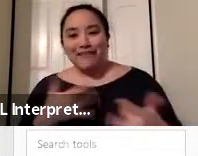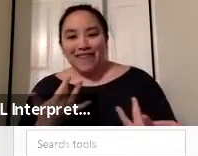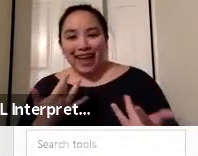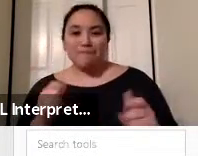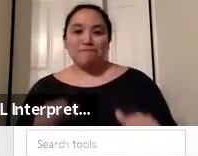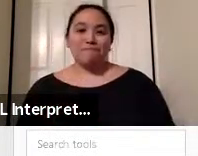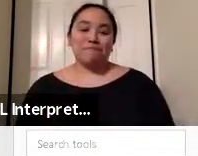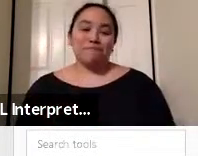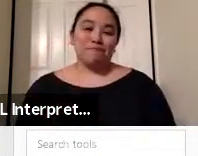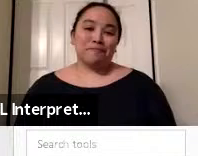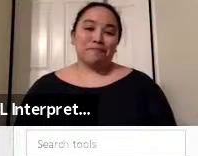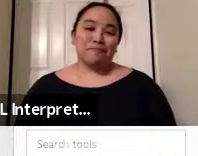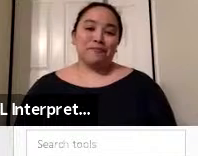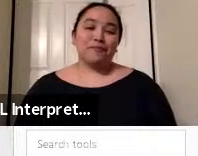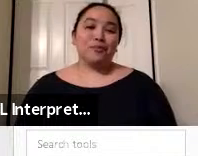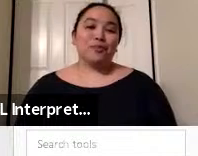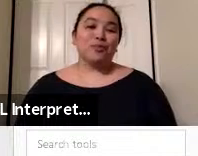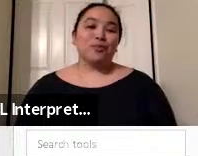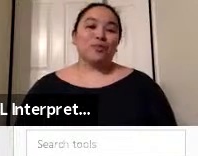do that following this link.